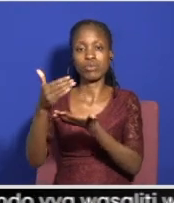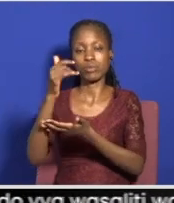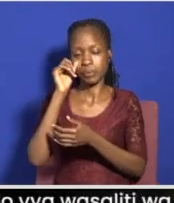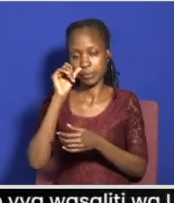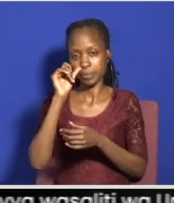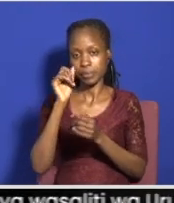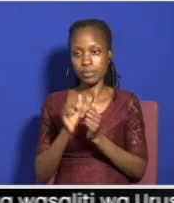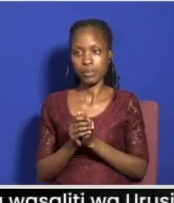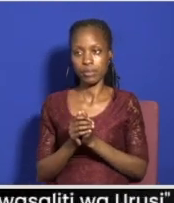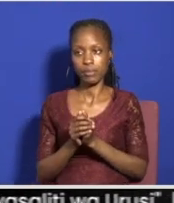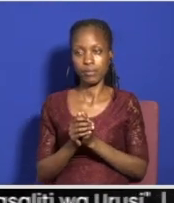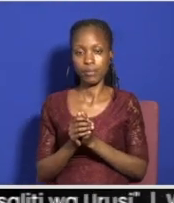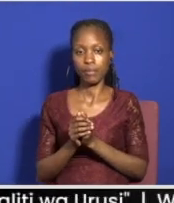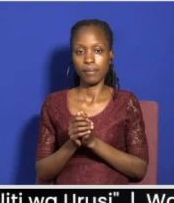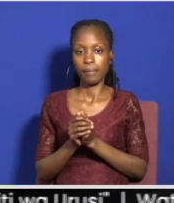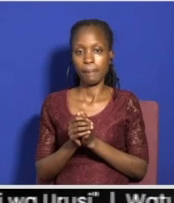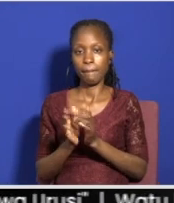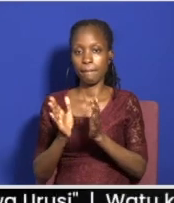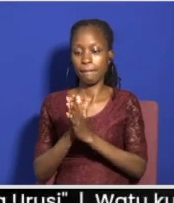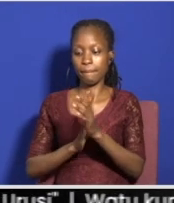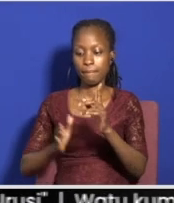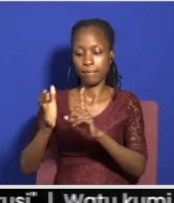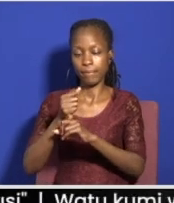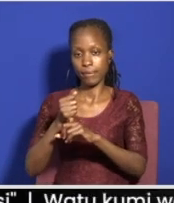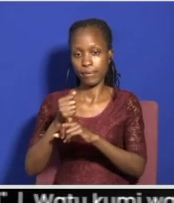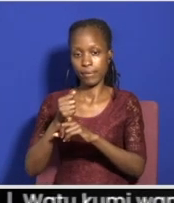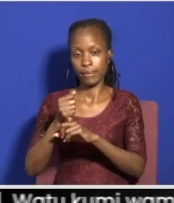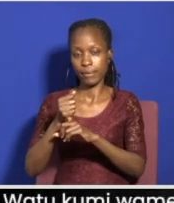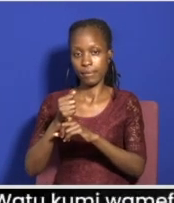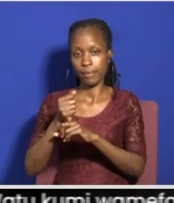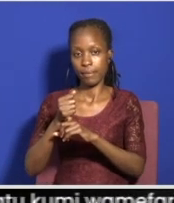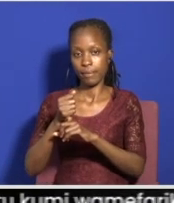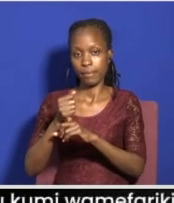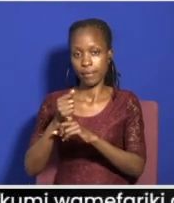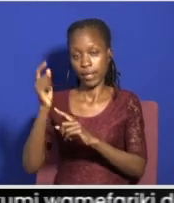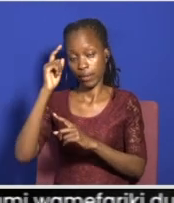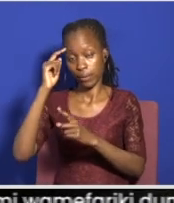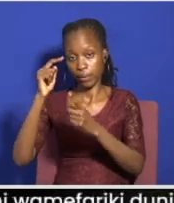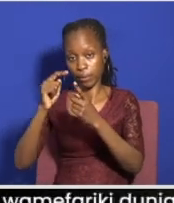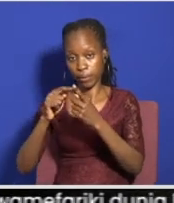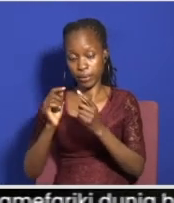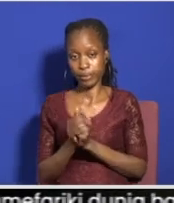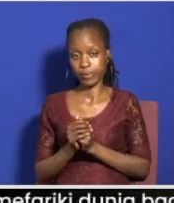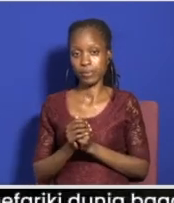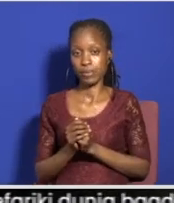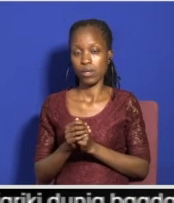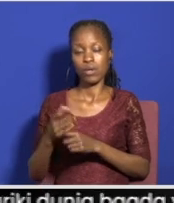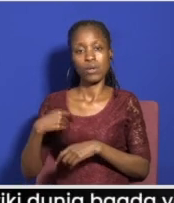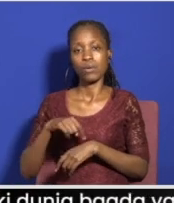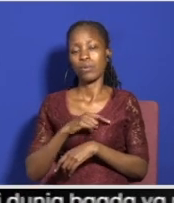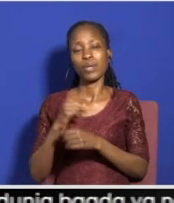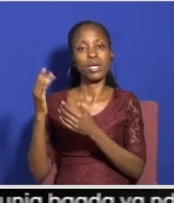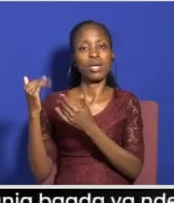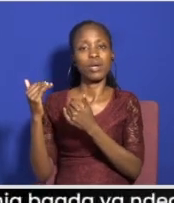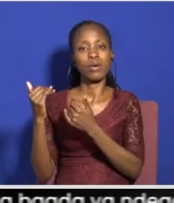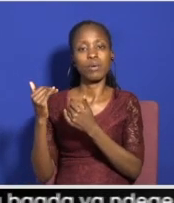ultimately reach the targets which, as Mr. Chair put out there, we are looking at going